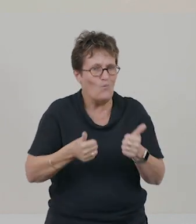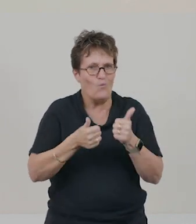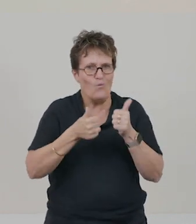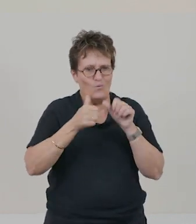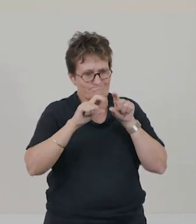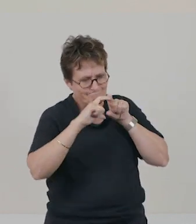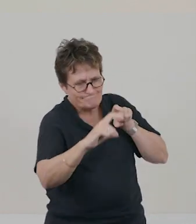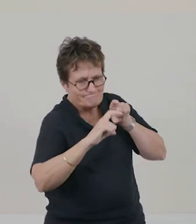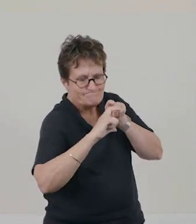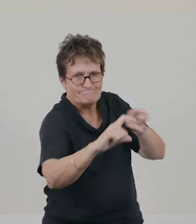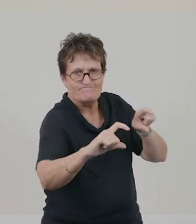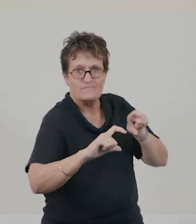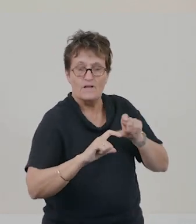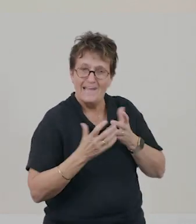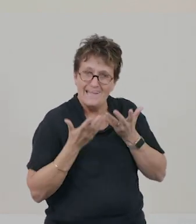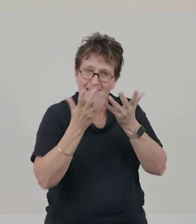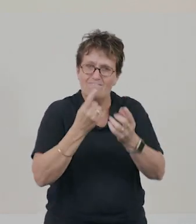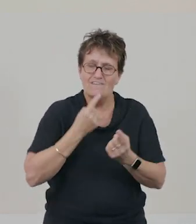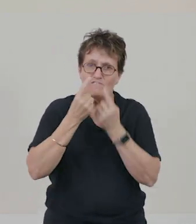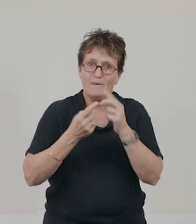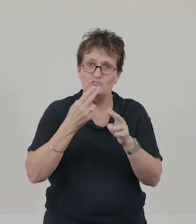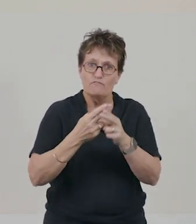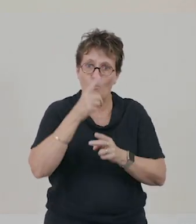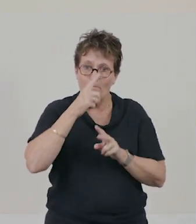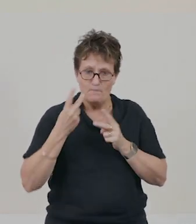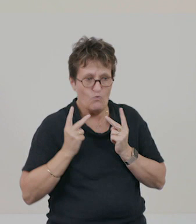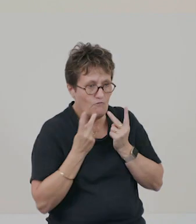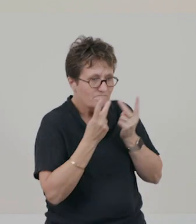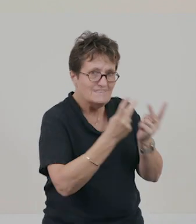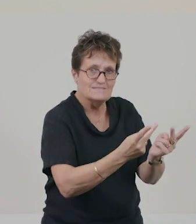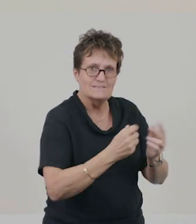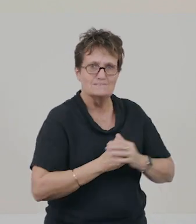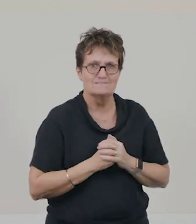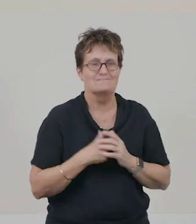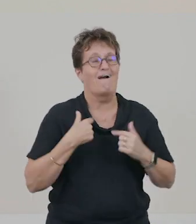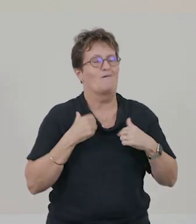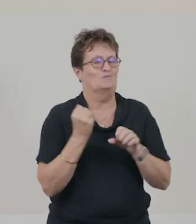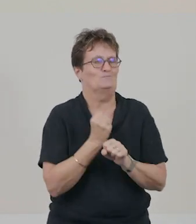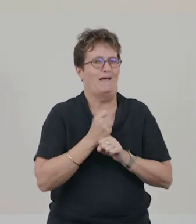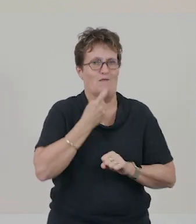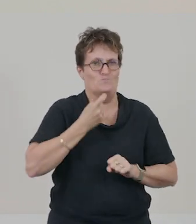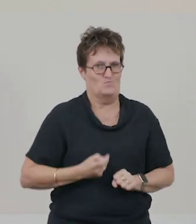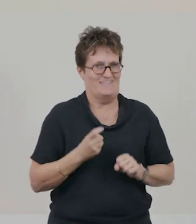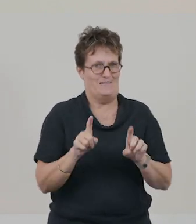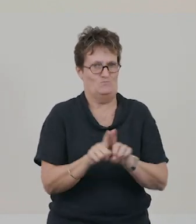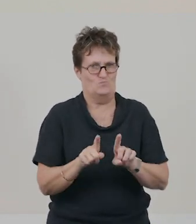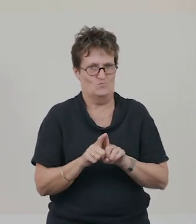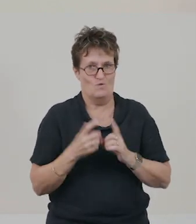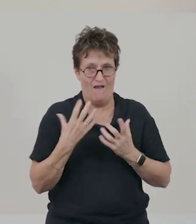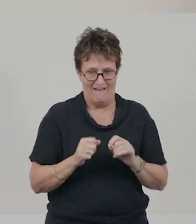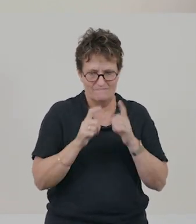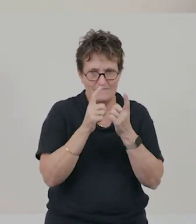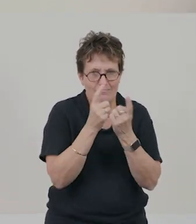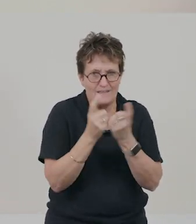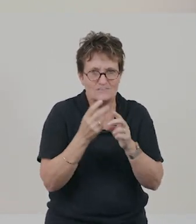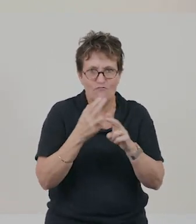museum provided lots of information to the visitors. I'm creating a museum too. I have some objects here for